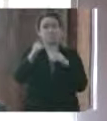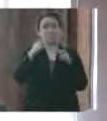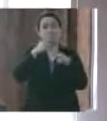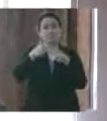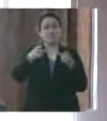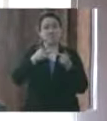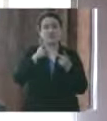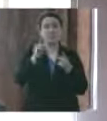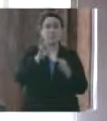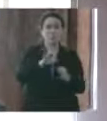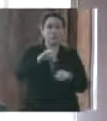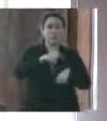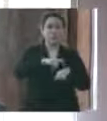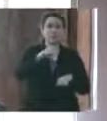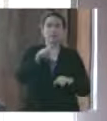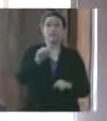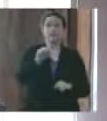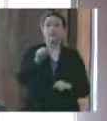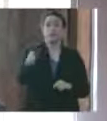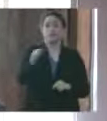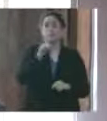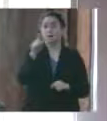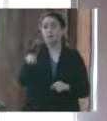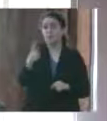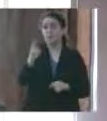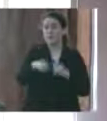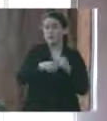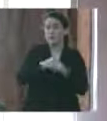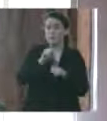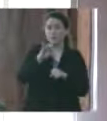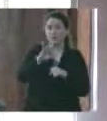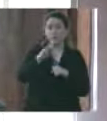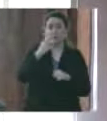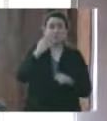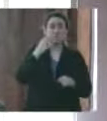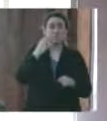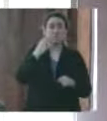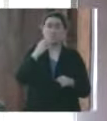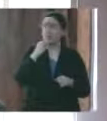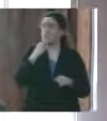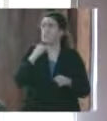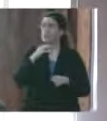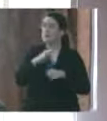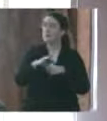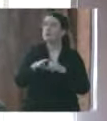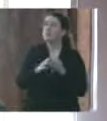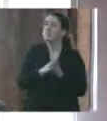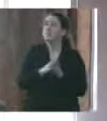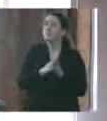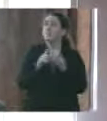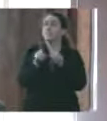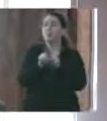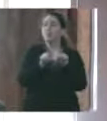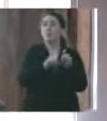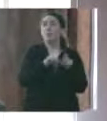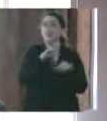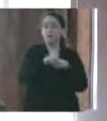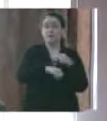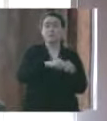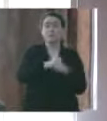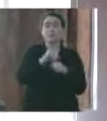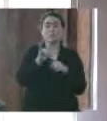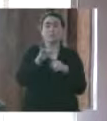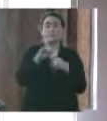and 2010 is not only the year of the tiger, it is also the year of biodiversity. It's also the year in which our project,